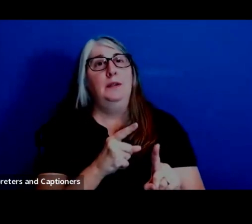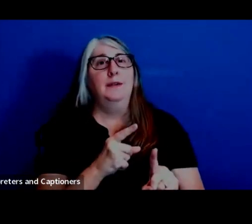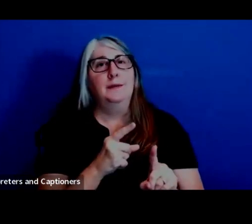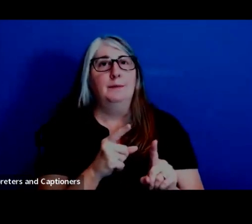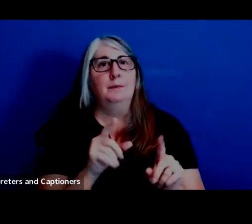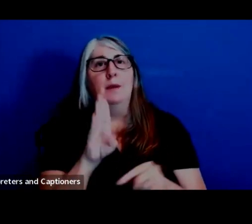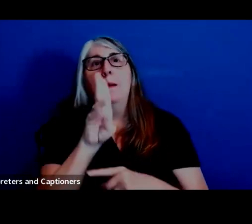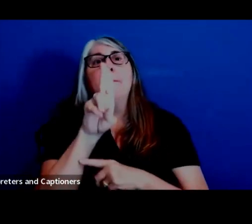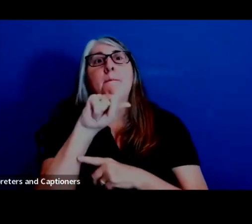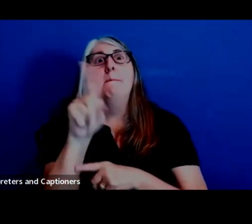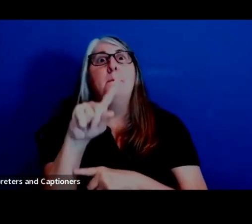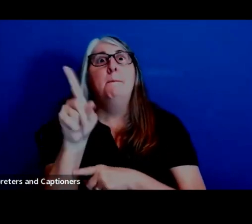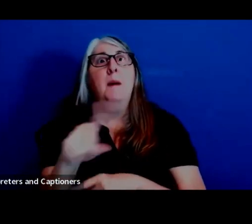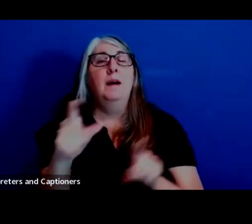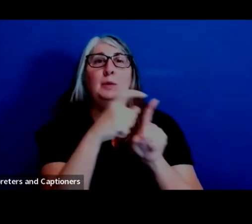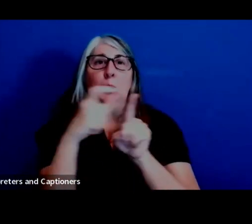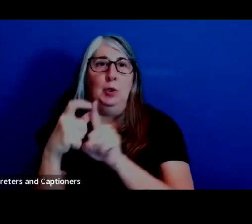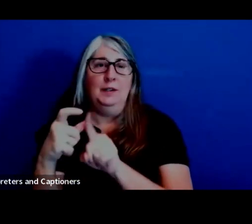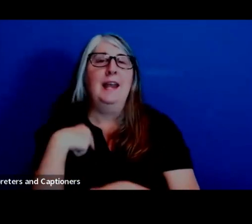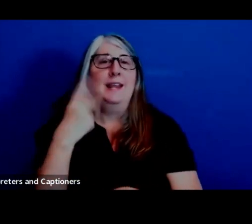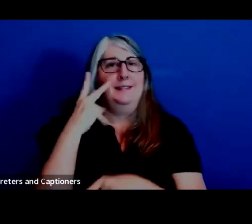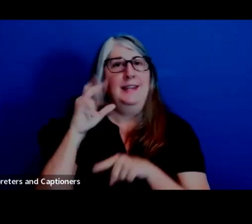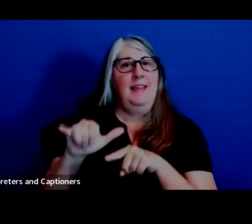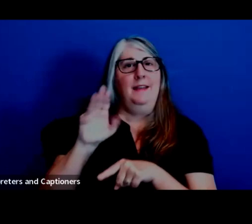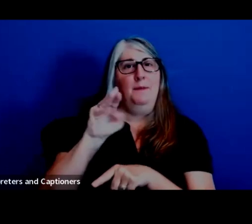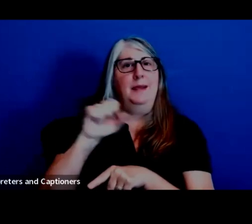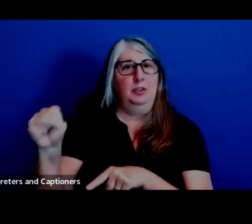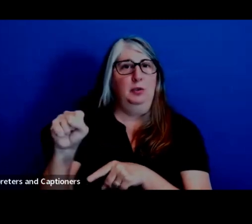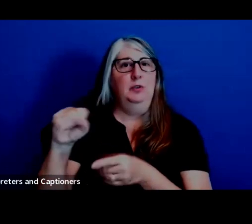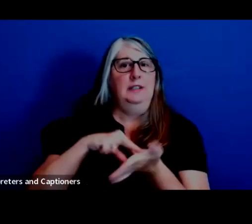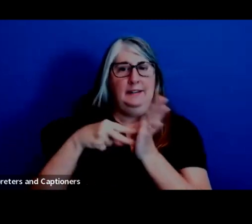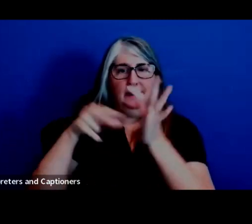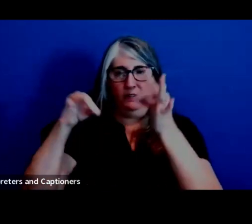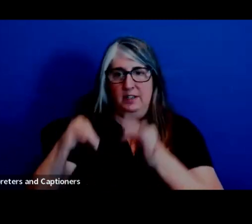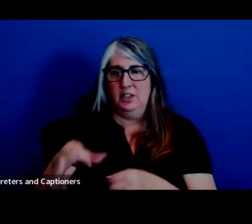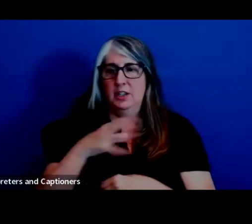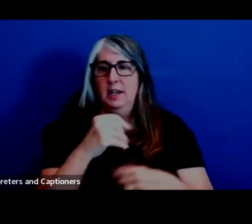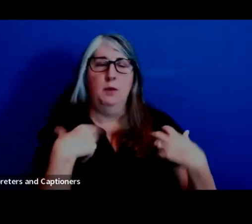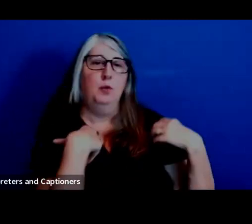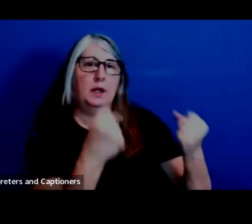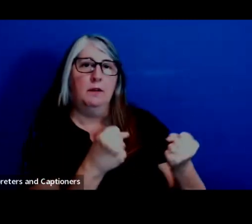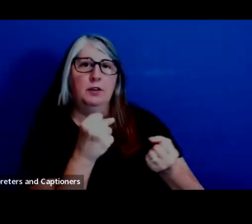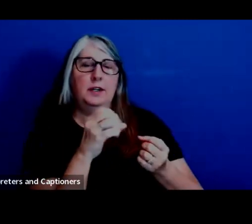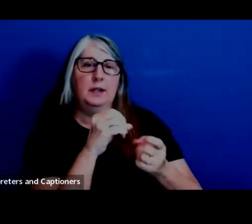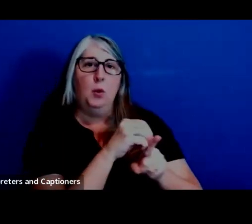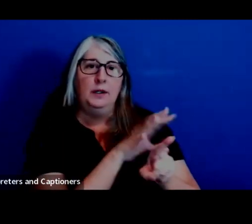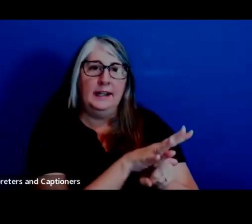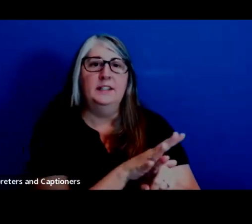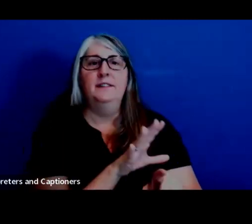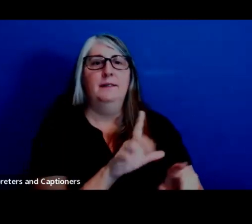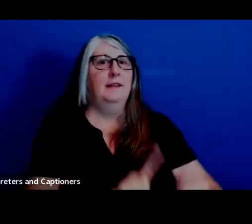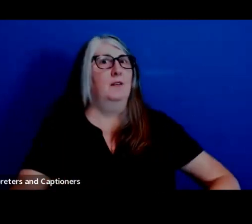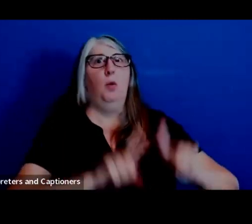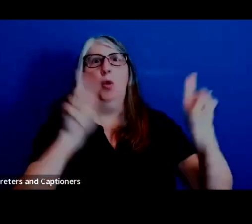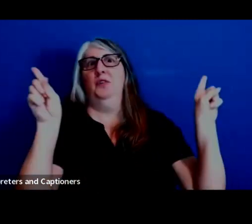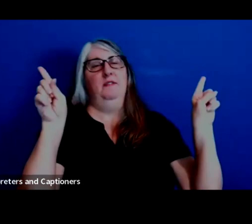which that comes up in that Massachusetts definition is, of course, recovery orientation. And that's a whole other thing